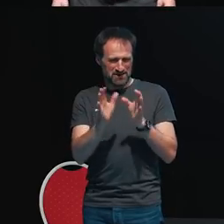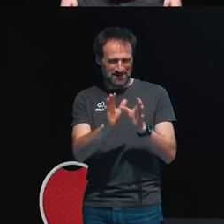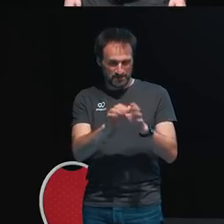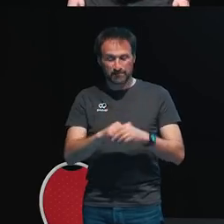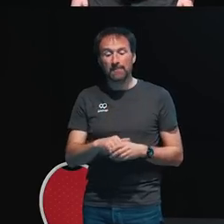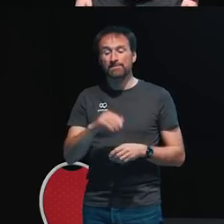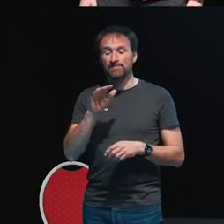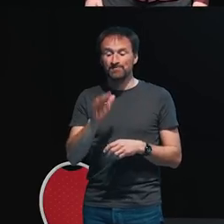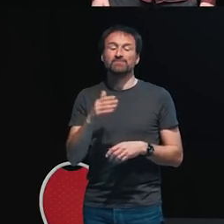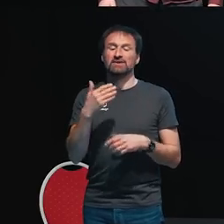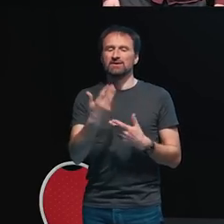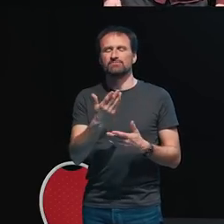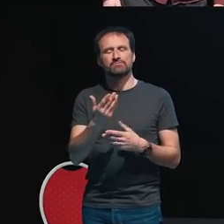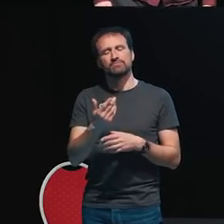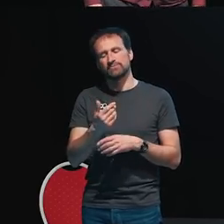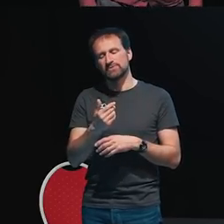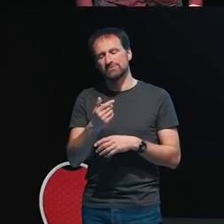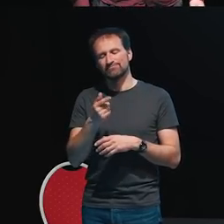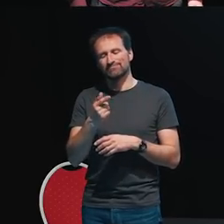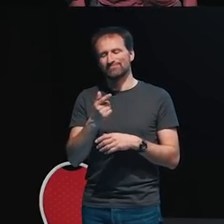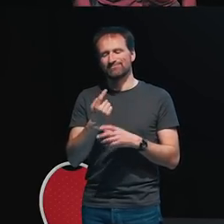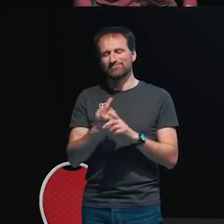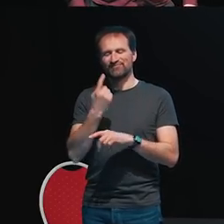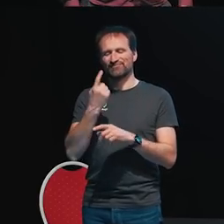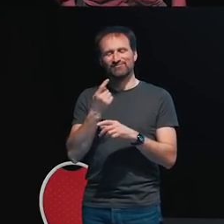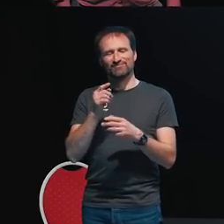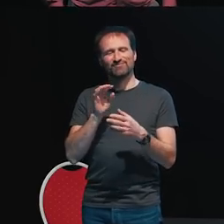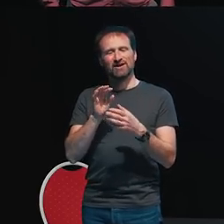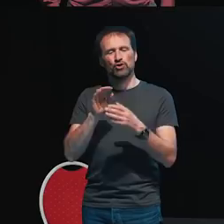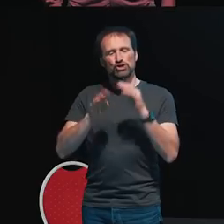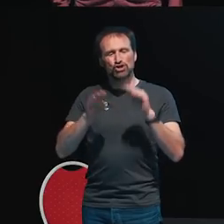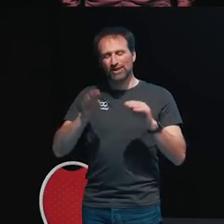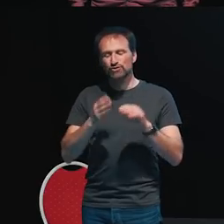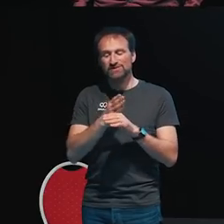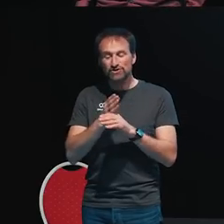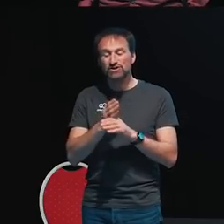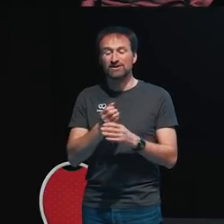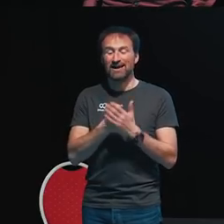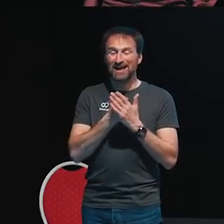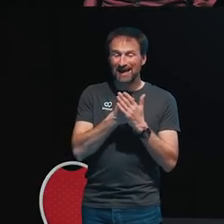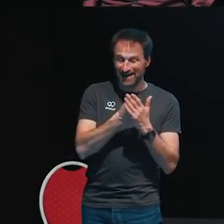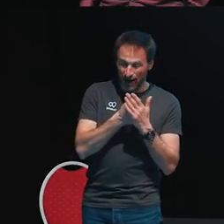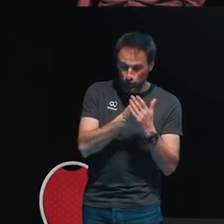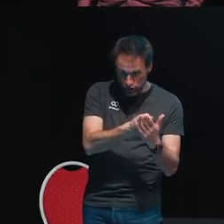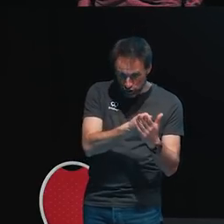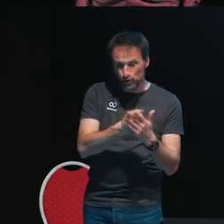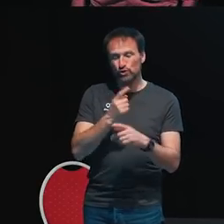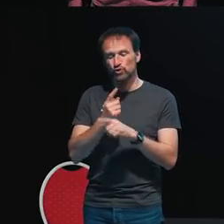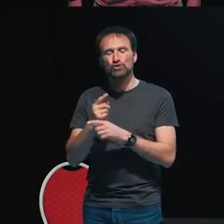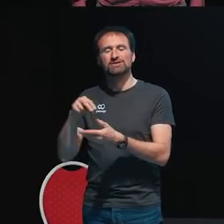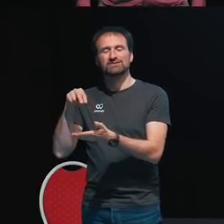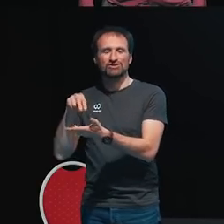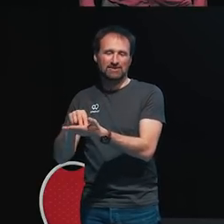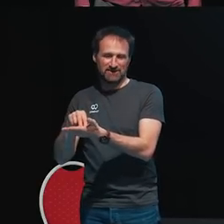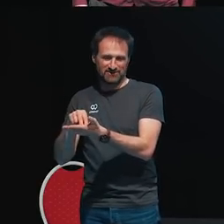they make an unfortunate distinction between expressions and statements. So expressions are syntactic constructs that produce